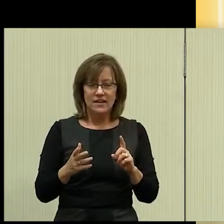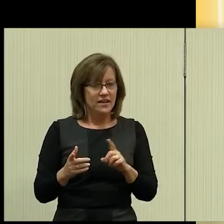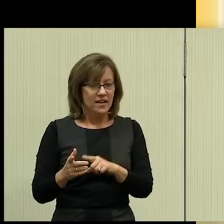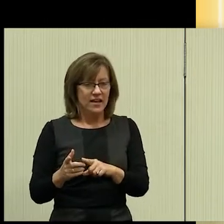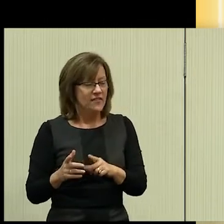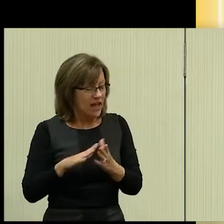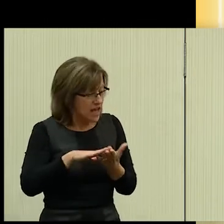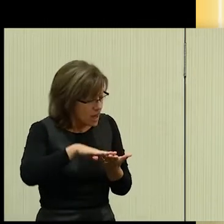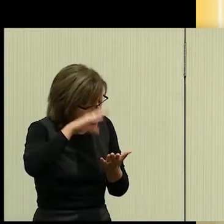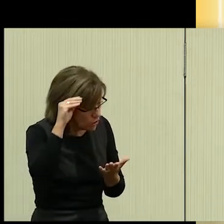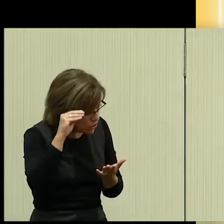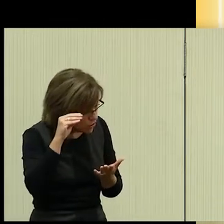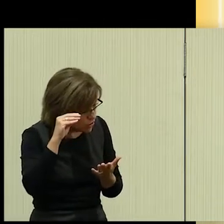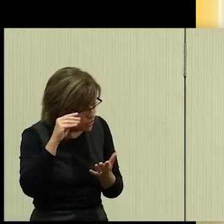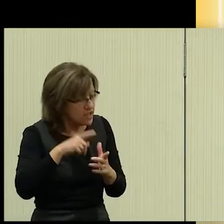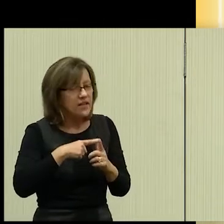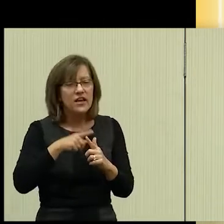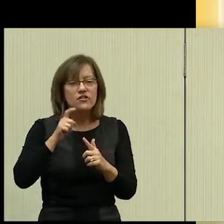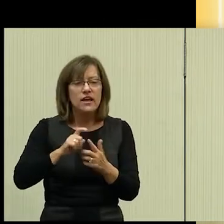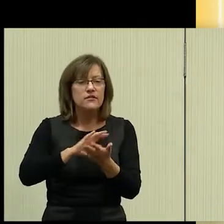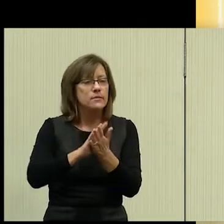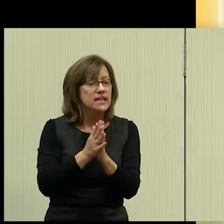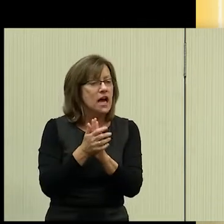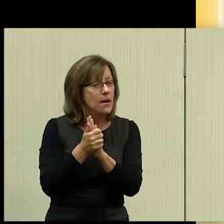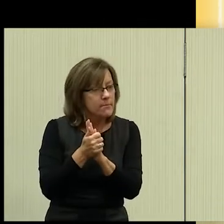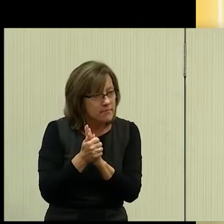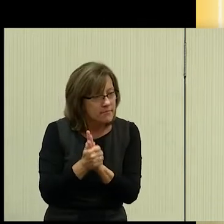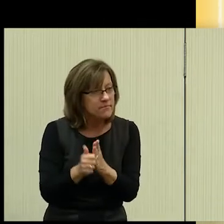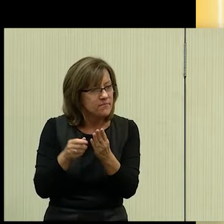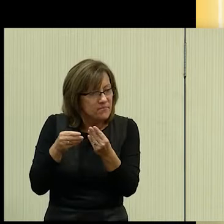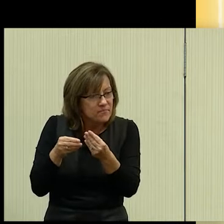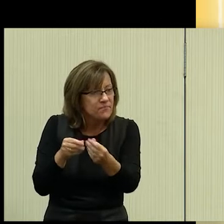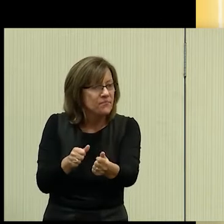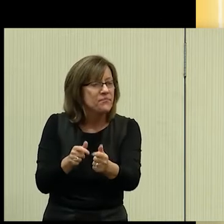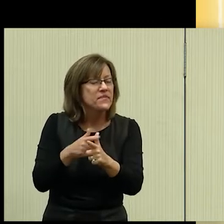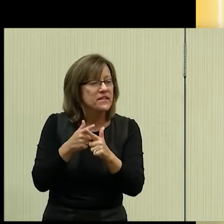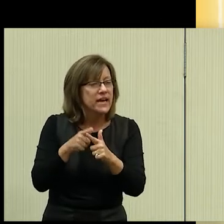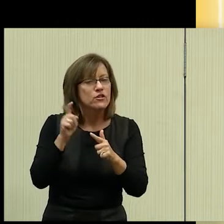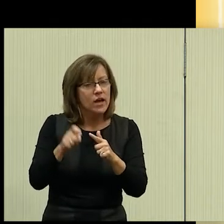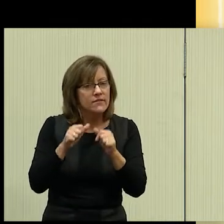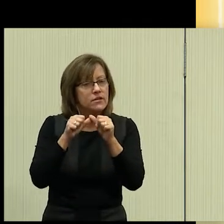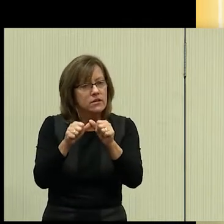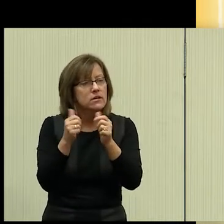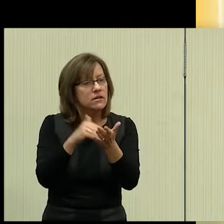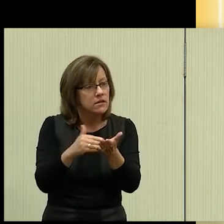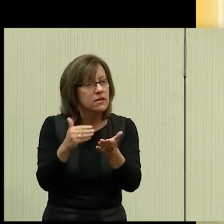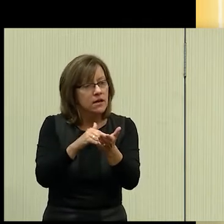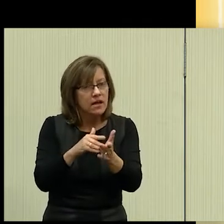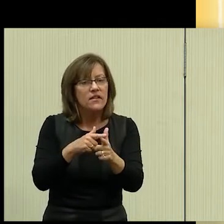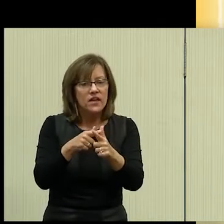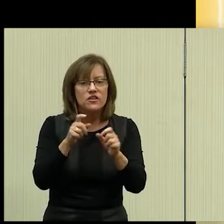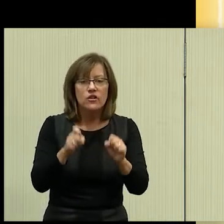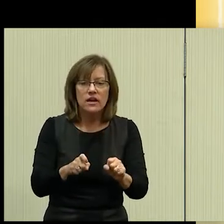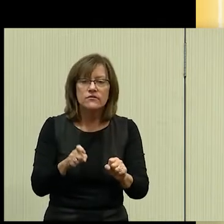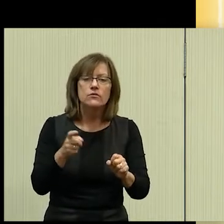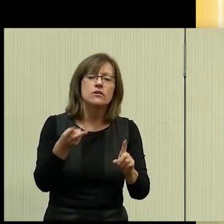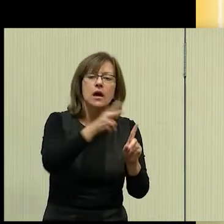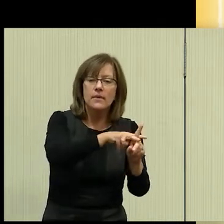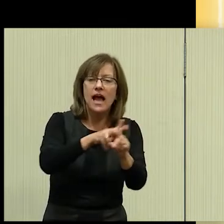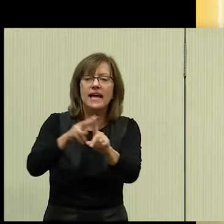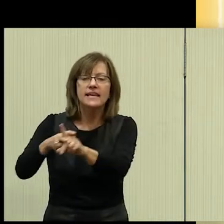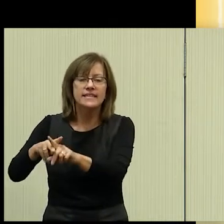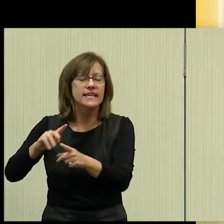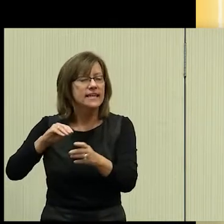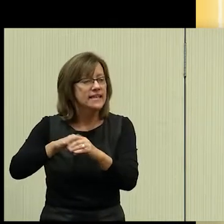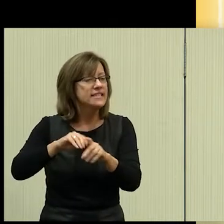learn the skill, but you have to become fluent in it. And then you have to maintain it over time, and then you have to generalize it so you use it in